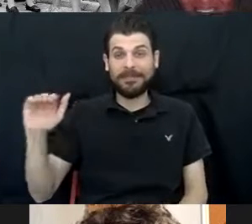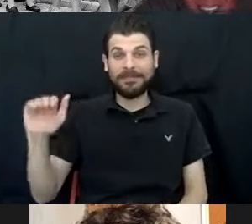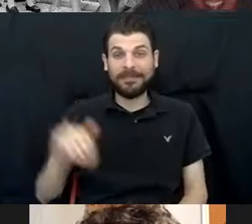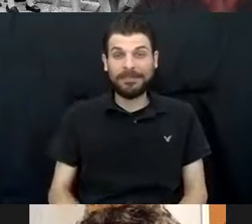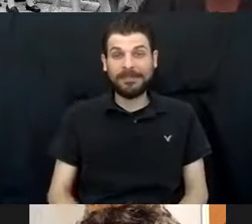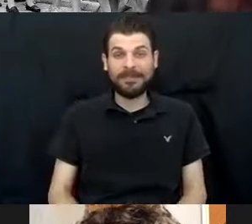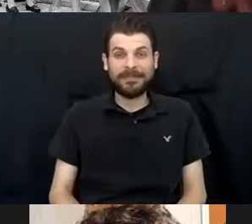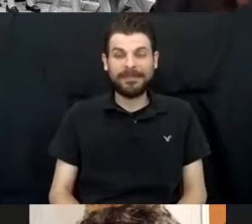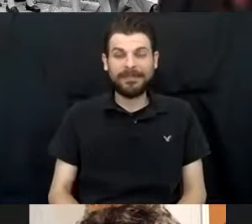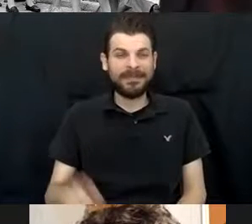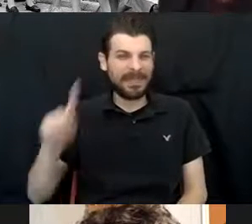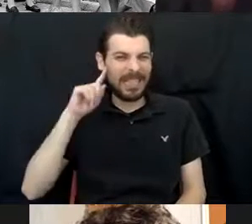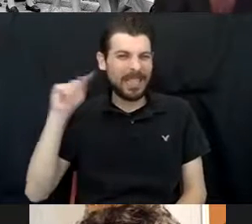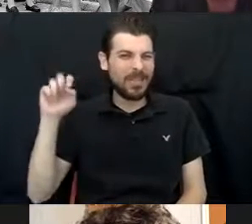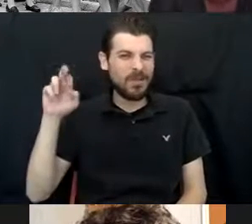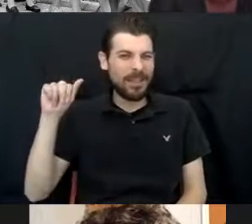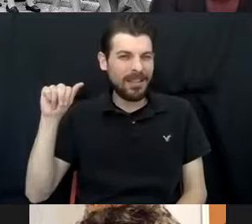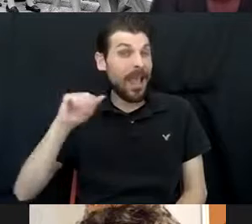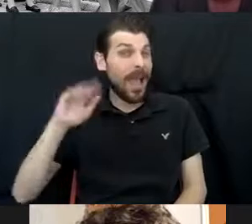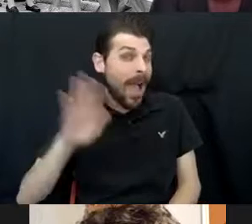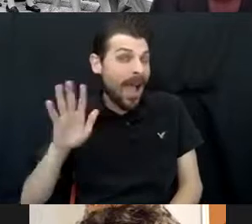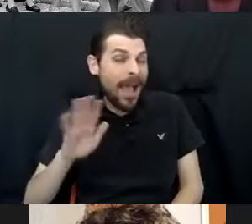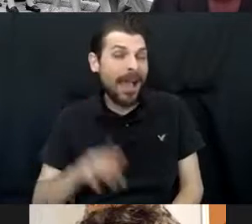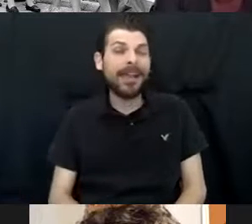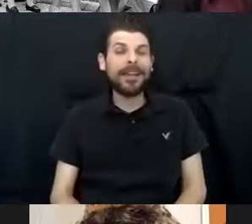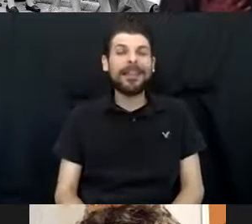are there any? Hi.